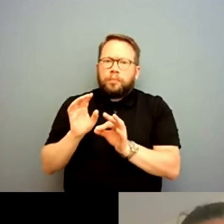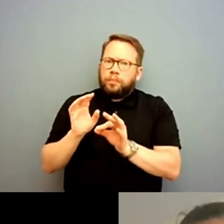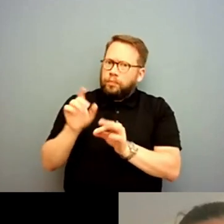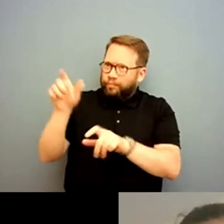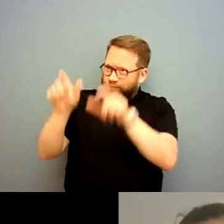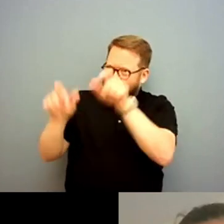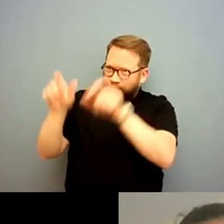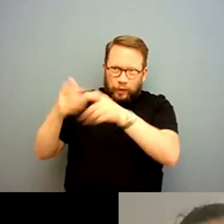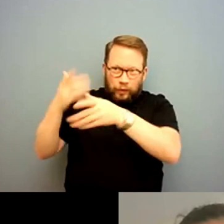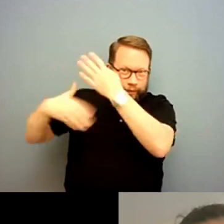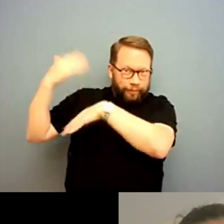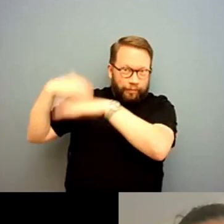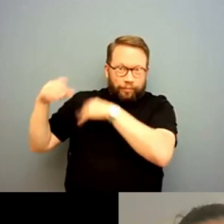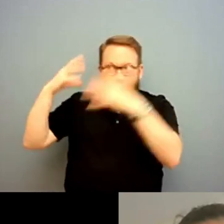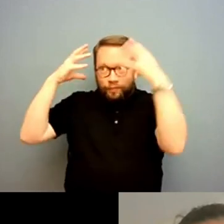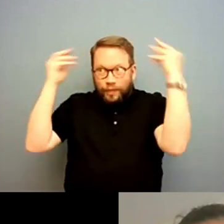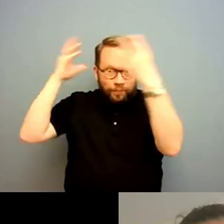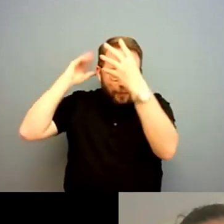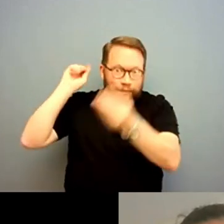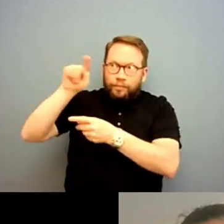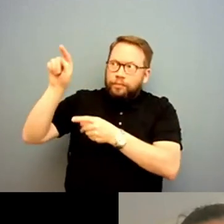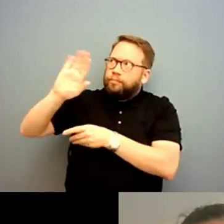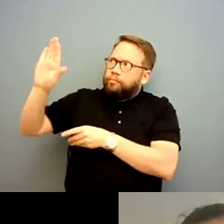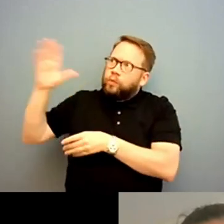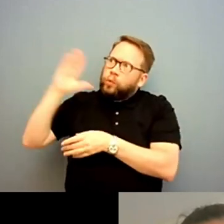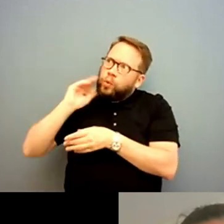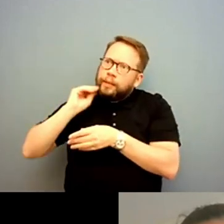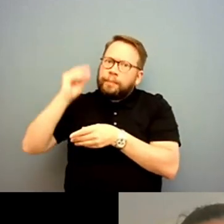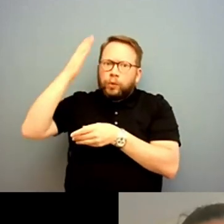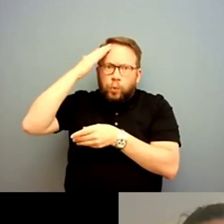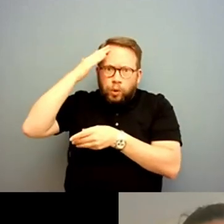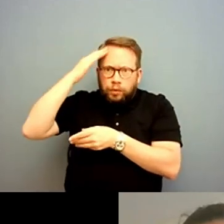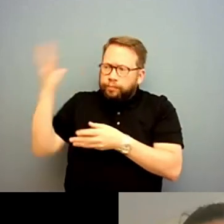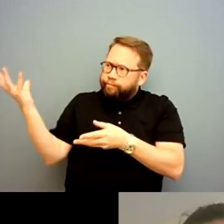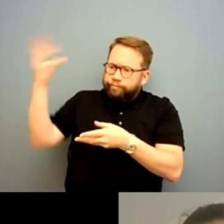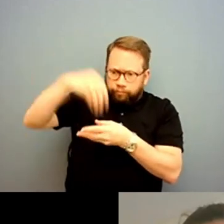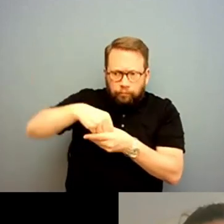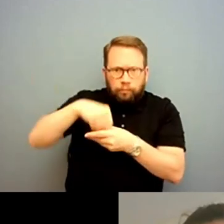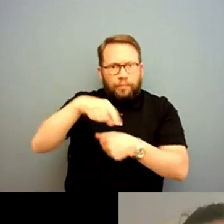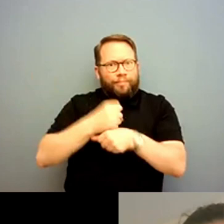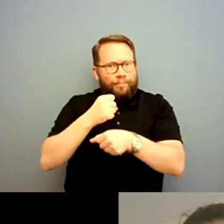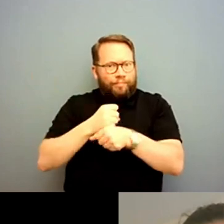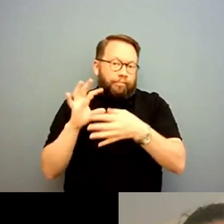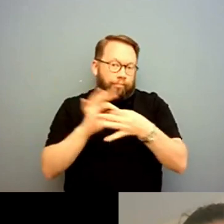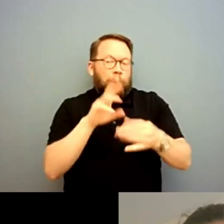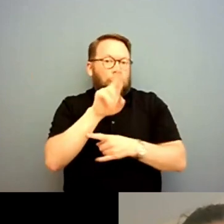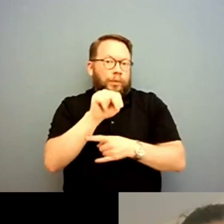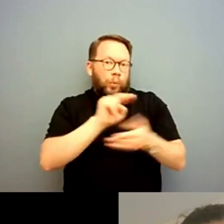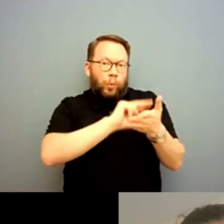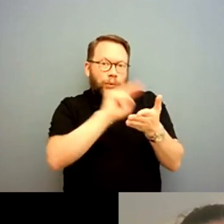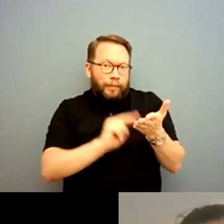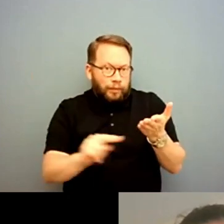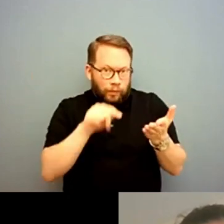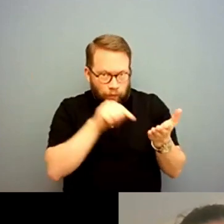they should be treated in that convention. And I would also say that the UN Special Rapporteur on the Right